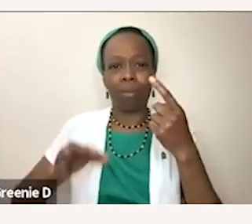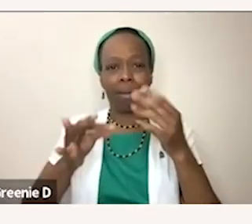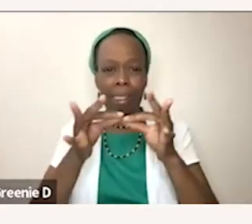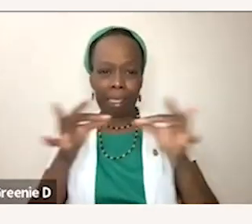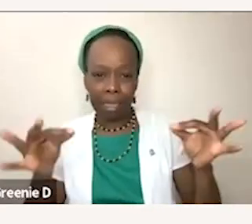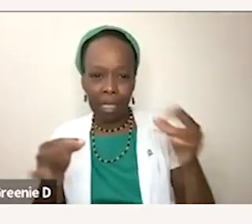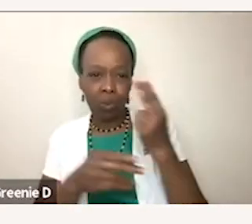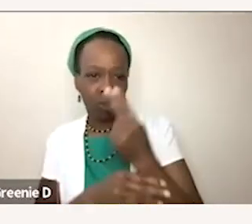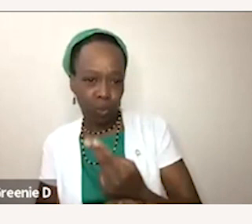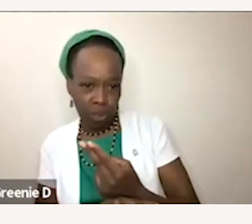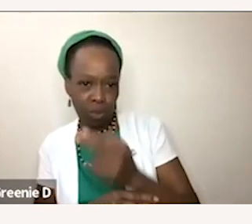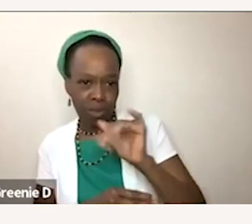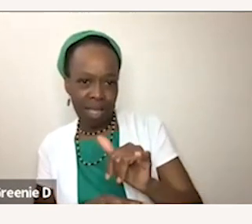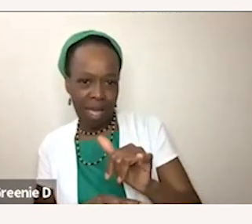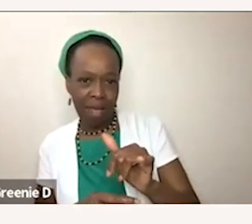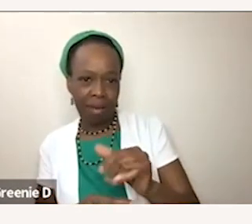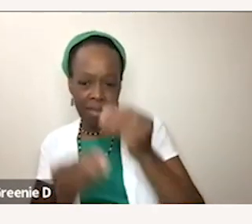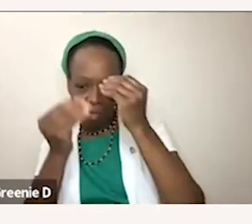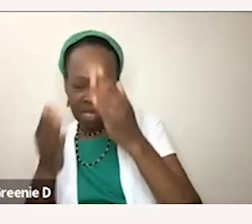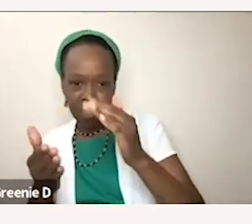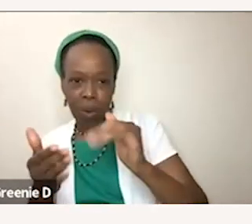we practice, right?